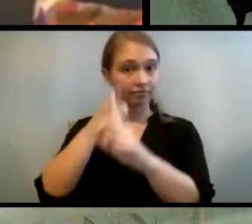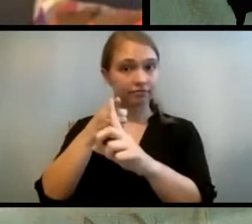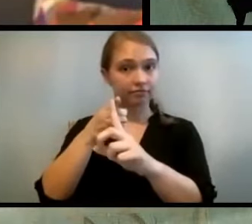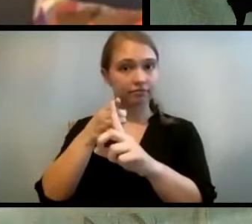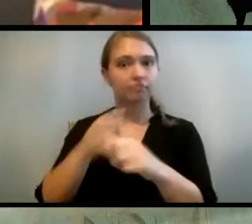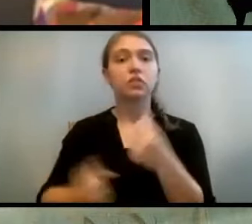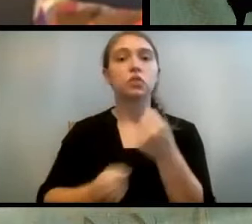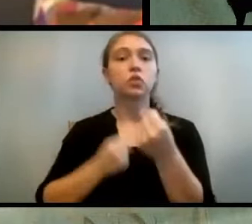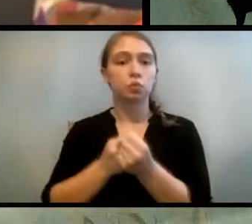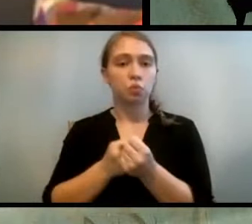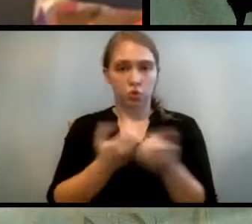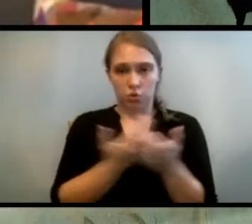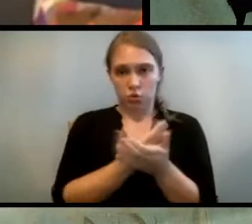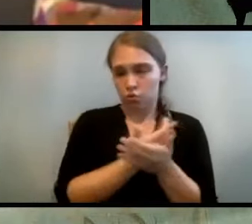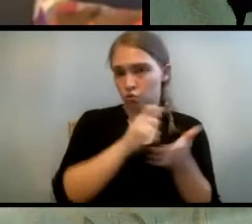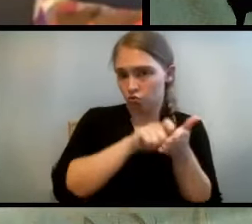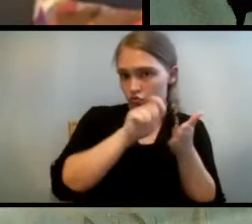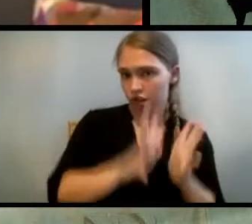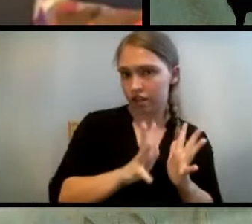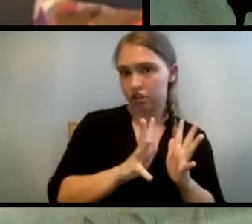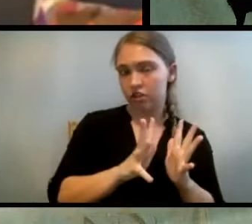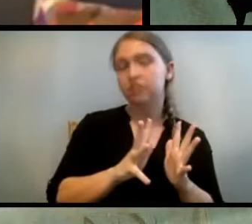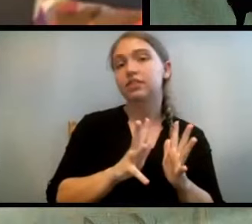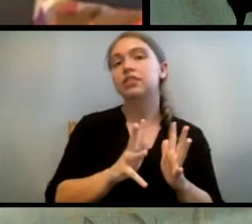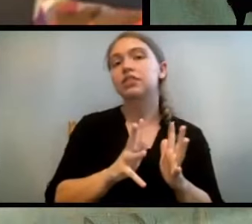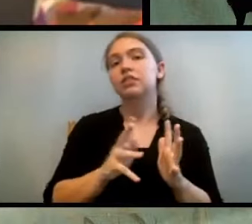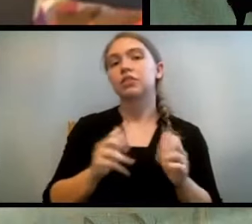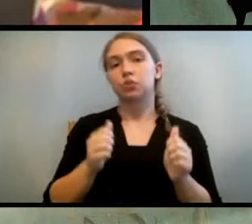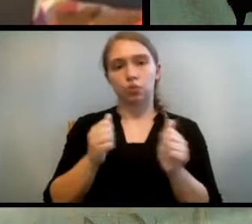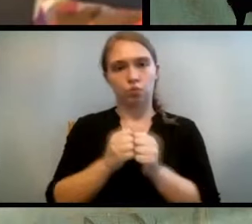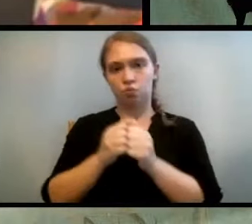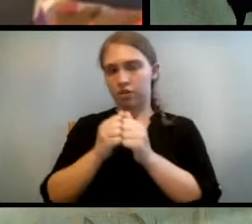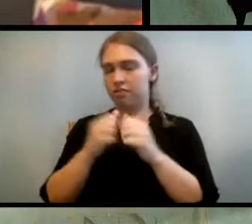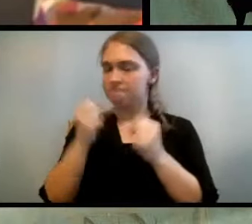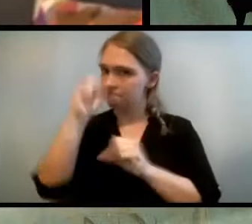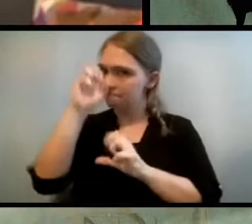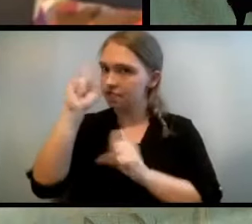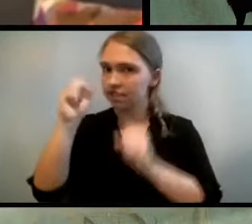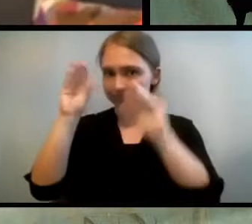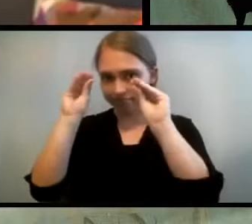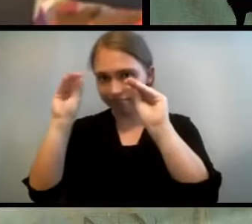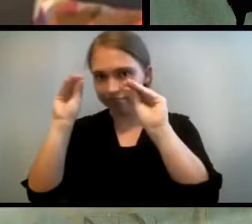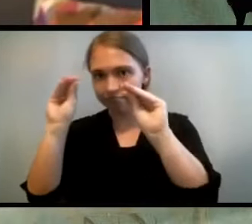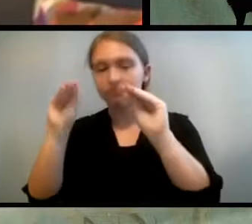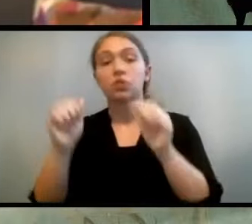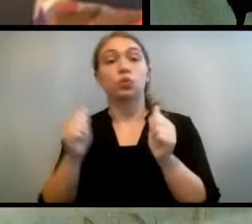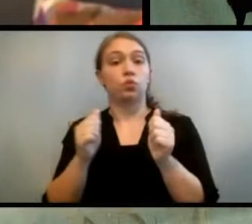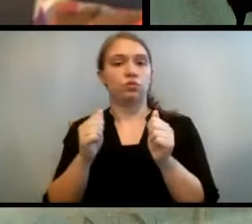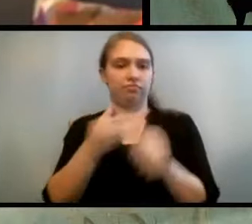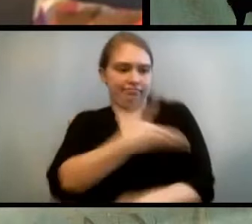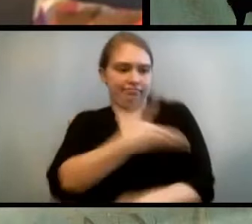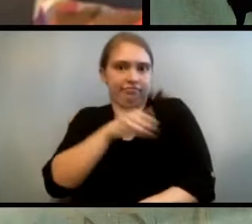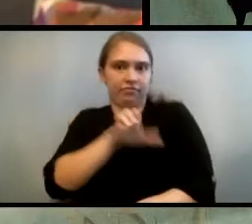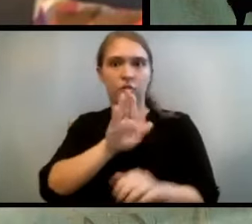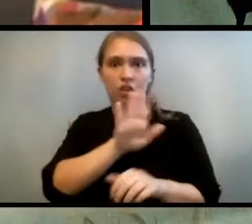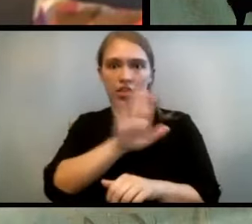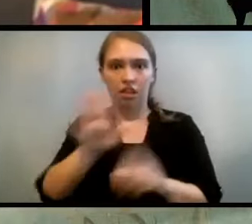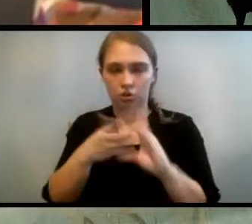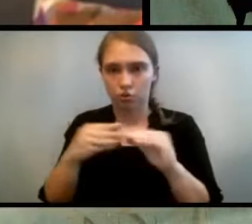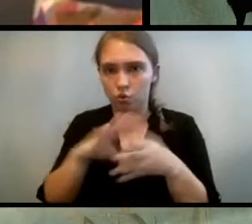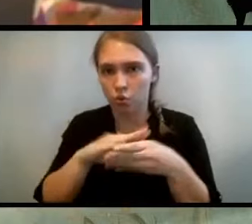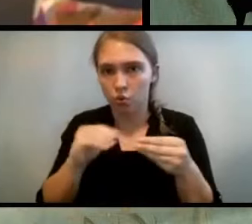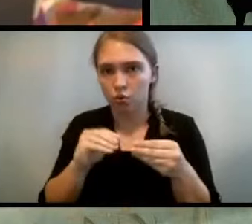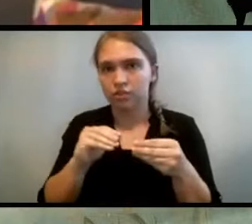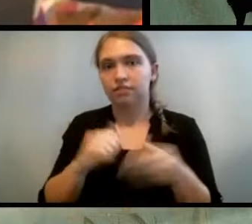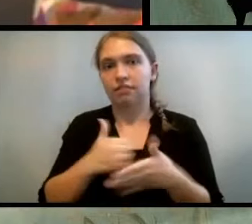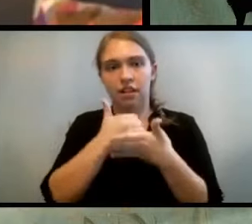and underrepresented voices by providing writers with world-class instruction to empower their creation of wild and amazing worlds.